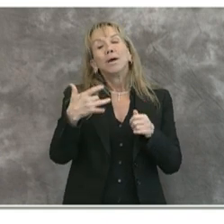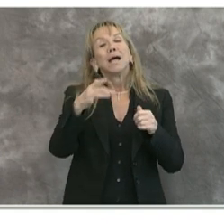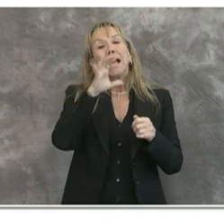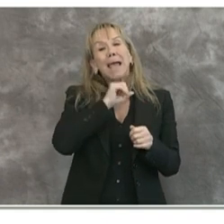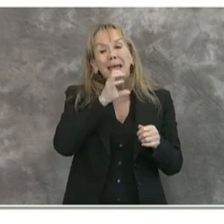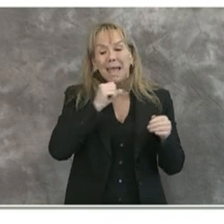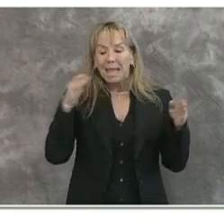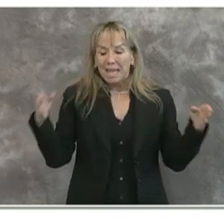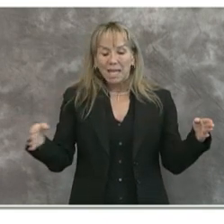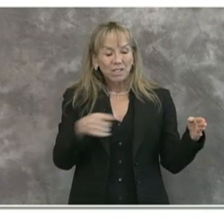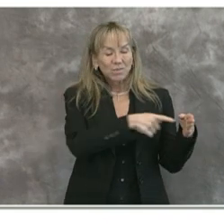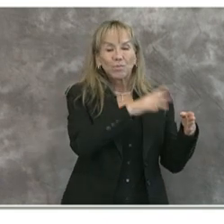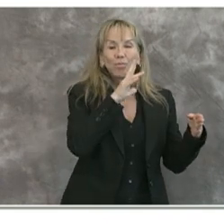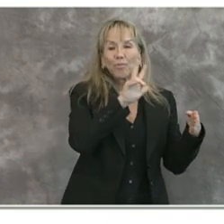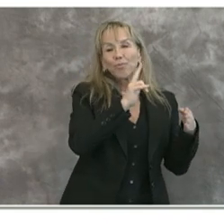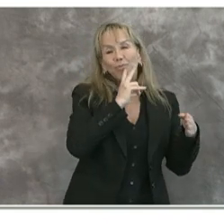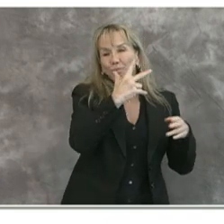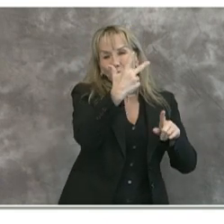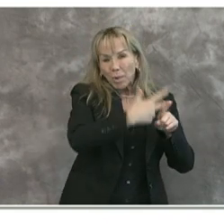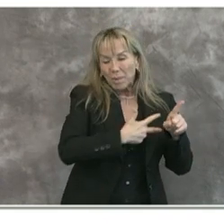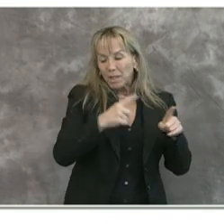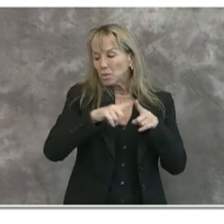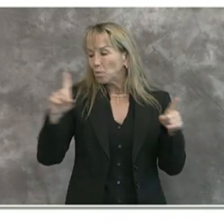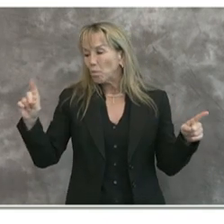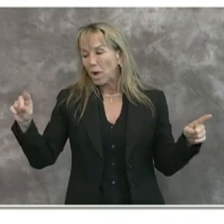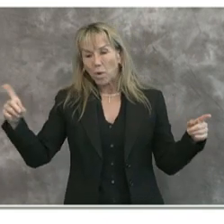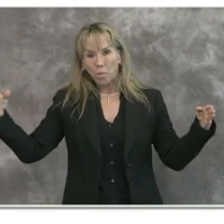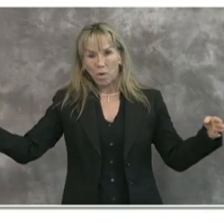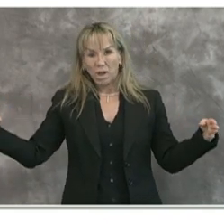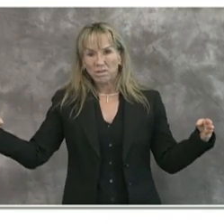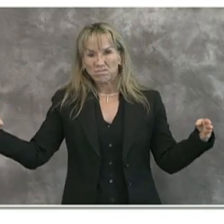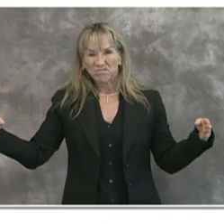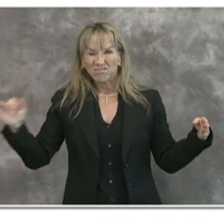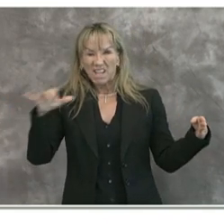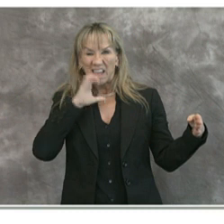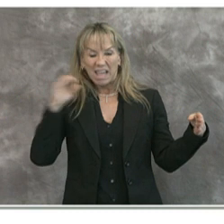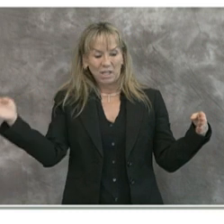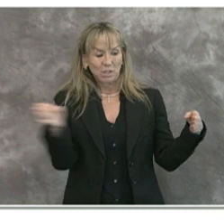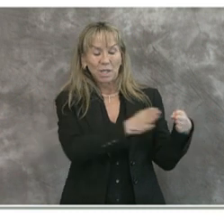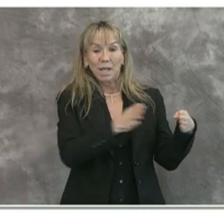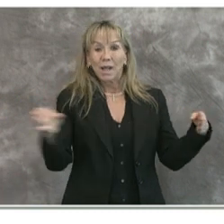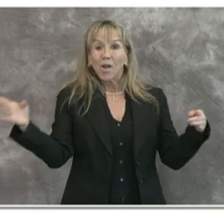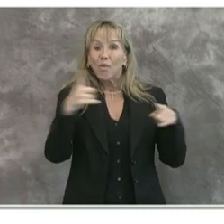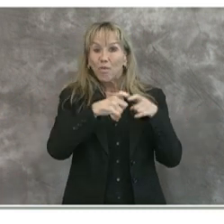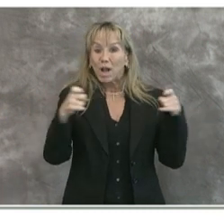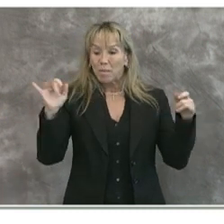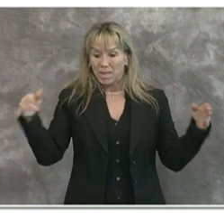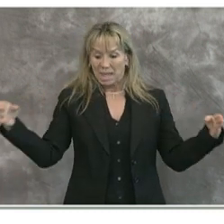remains the same, from 3 months of age to 101 years of age. Of the